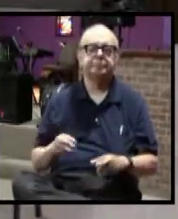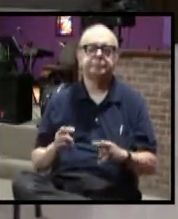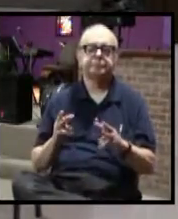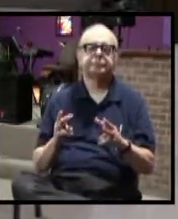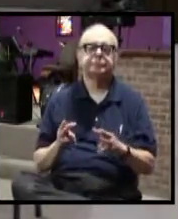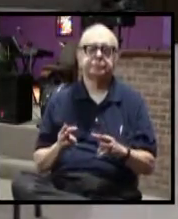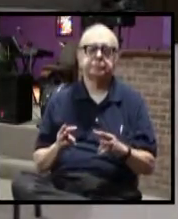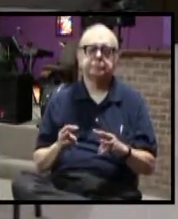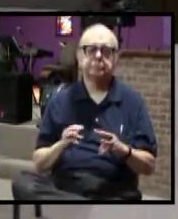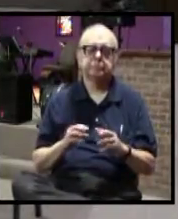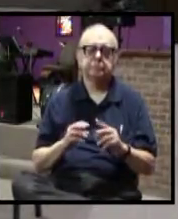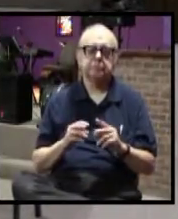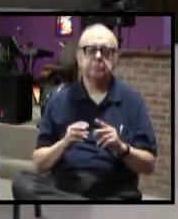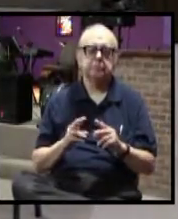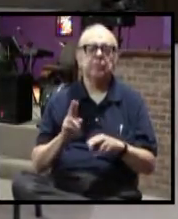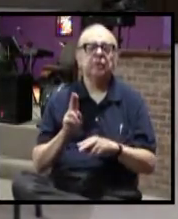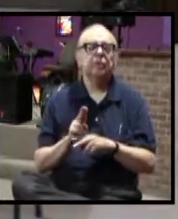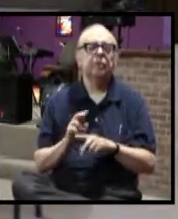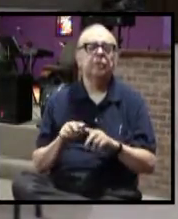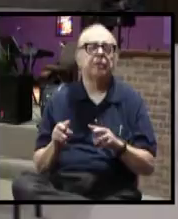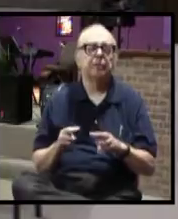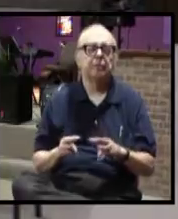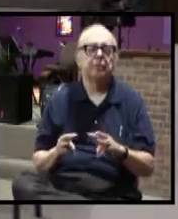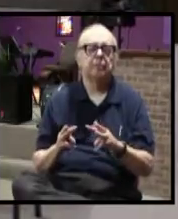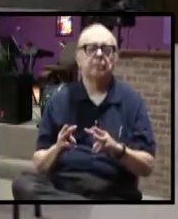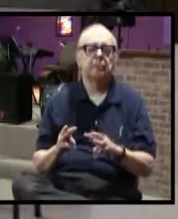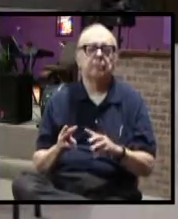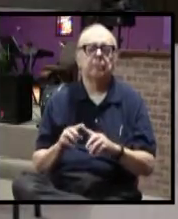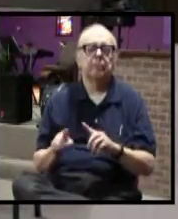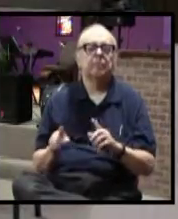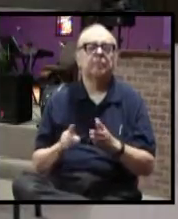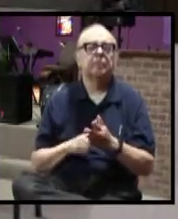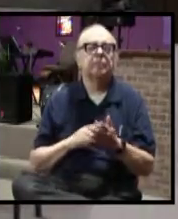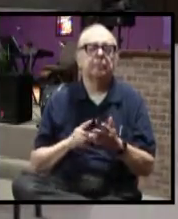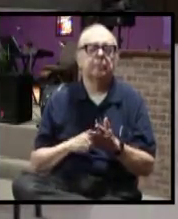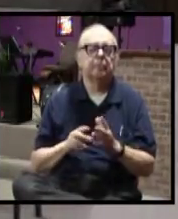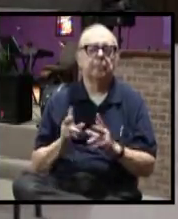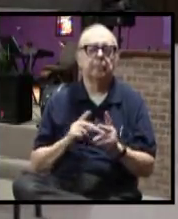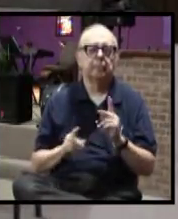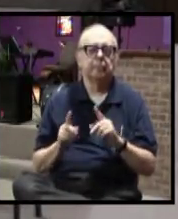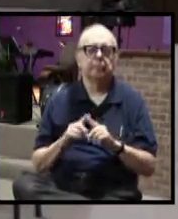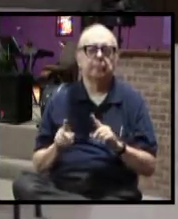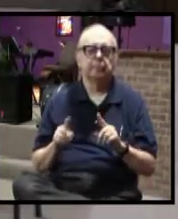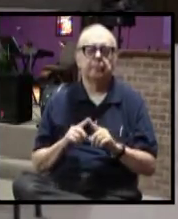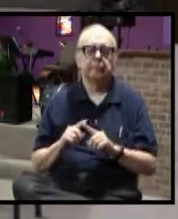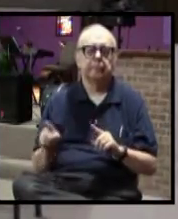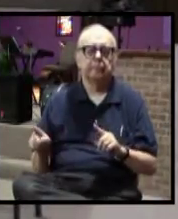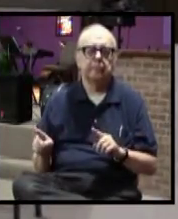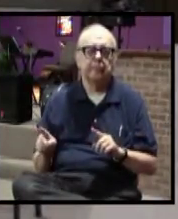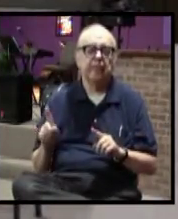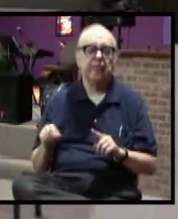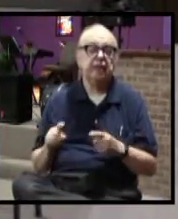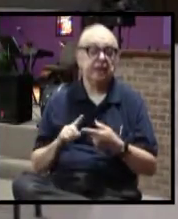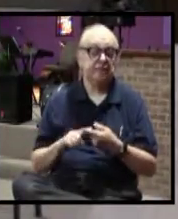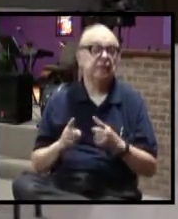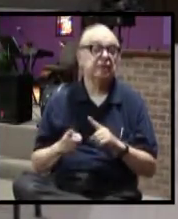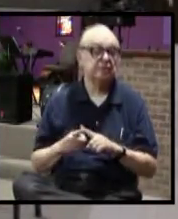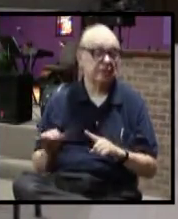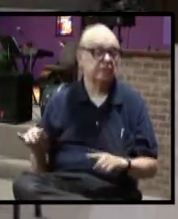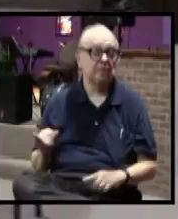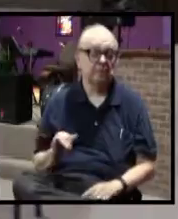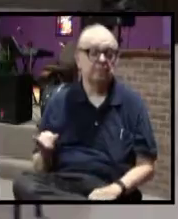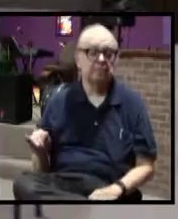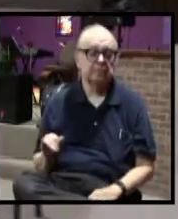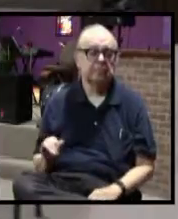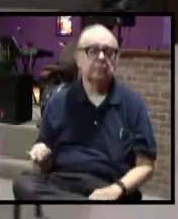It can be the same way, just placed a different way. Because sometimes people are different and they need